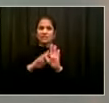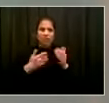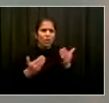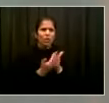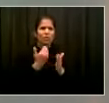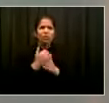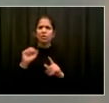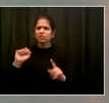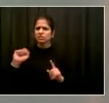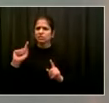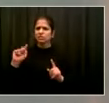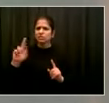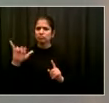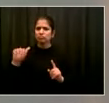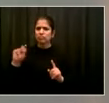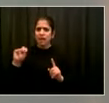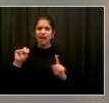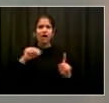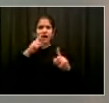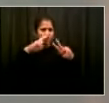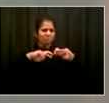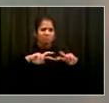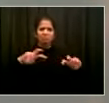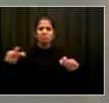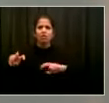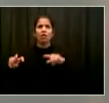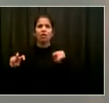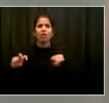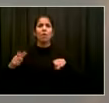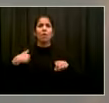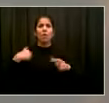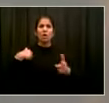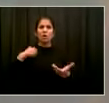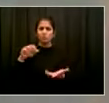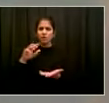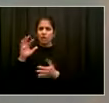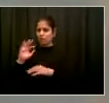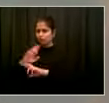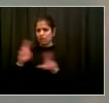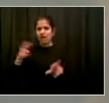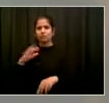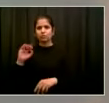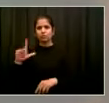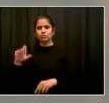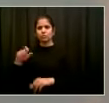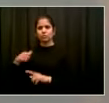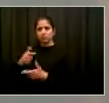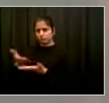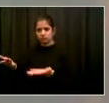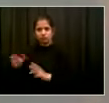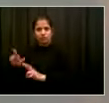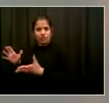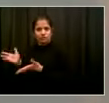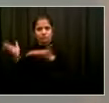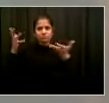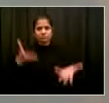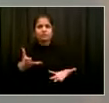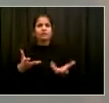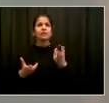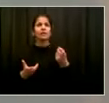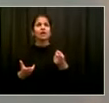infectious. So we need all of the tools that we have available to us. And one of the tools that we know works is testing and tracing. And the reason